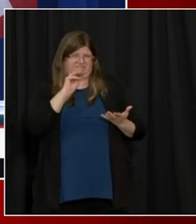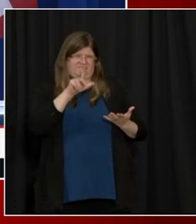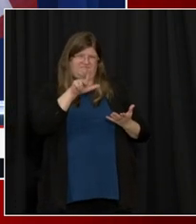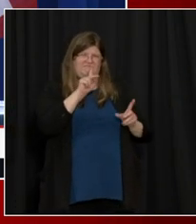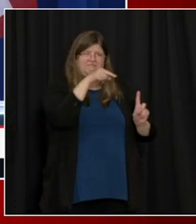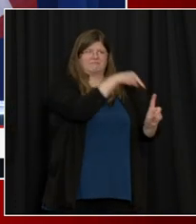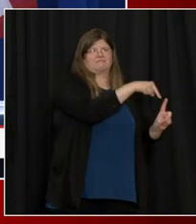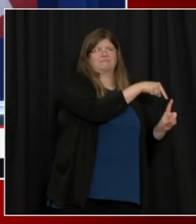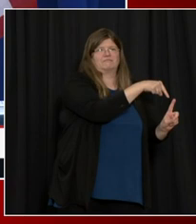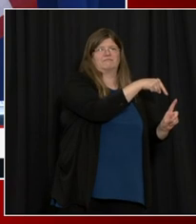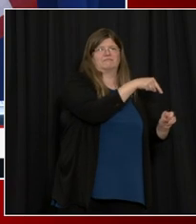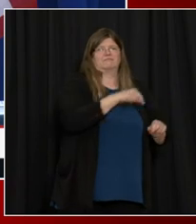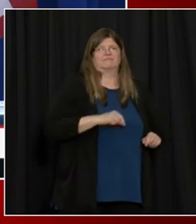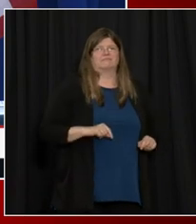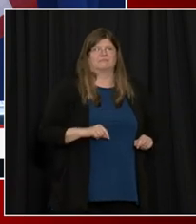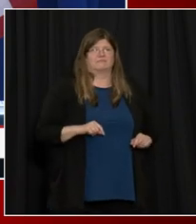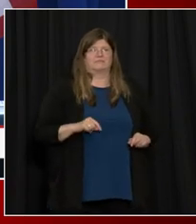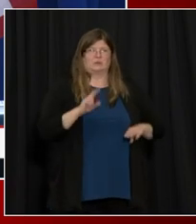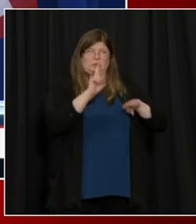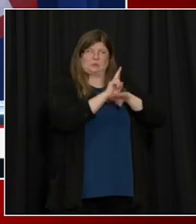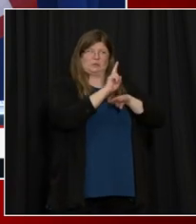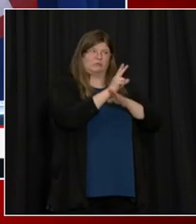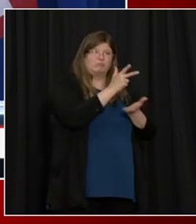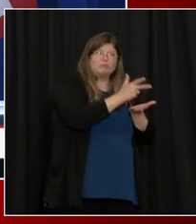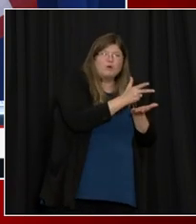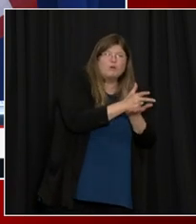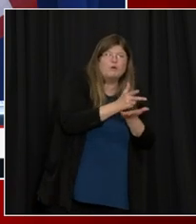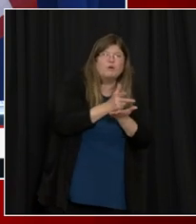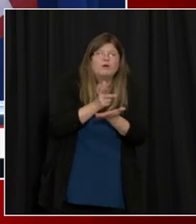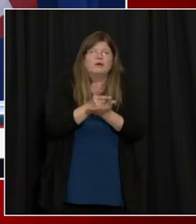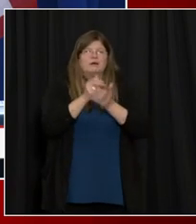there. We're going to be using a parking lot. There's space to walk